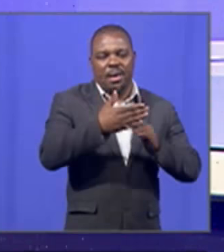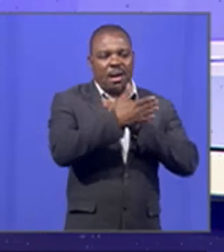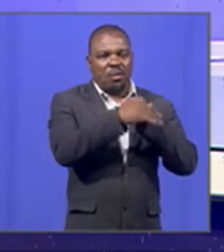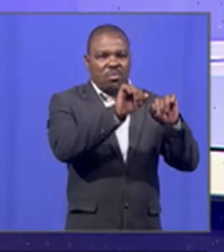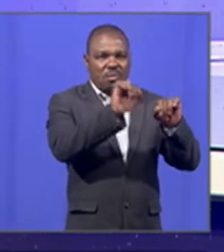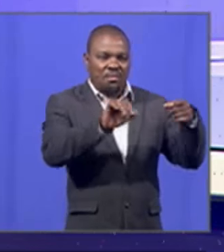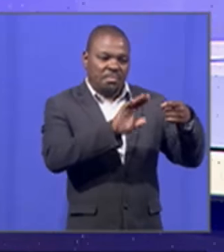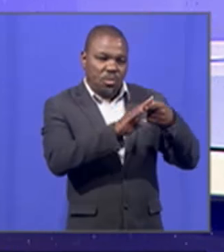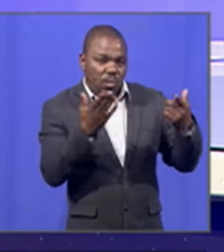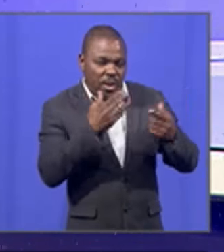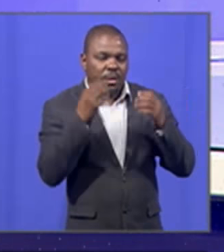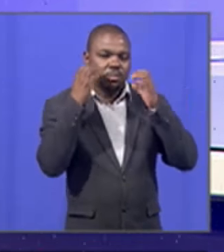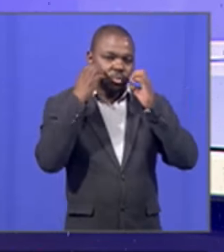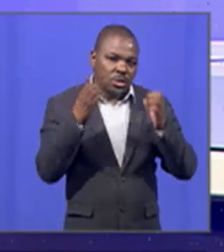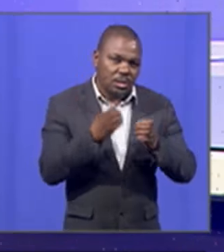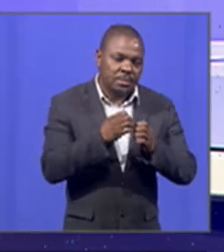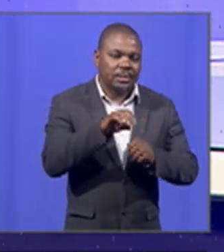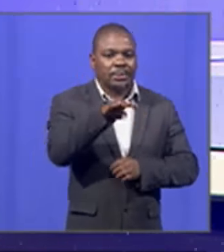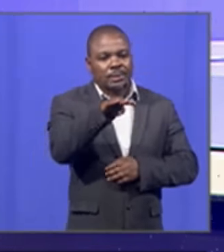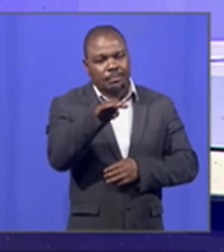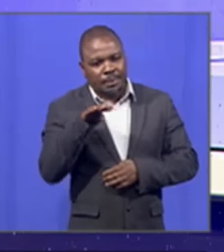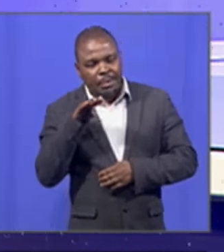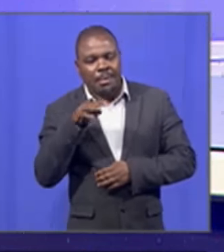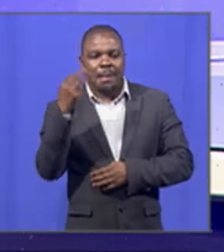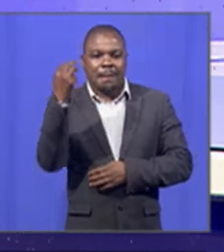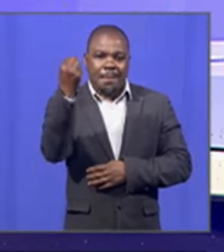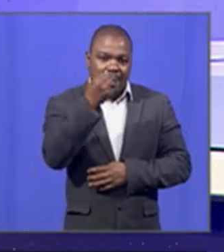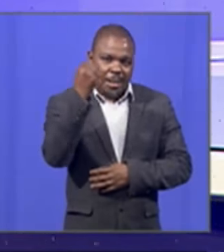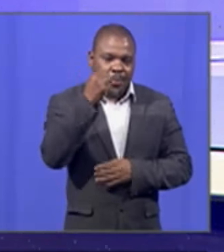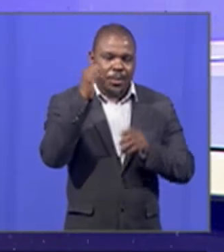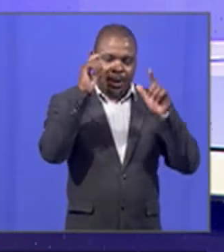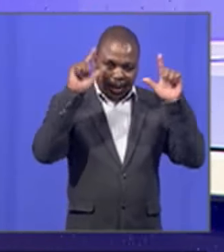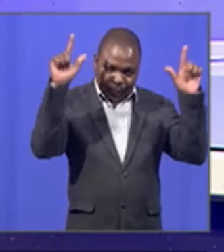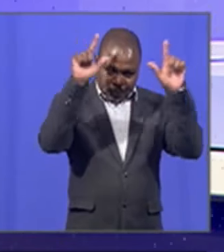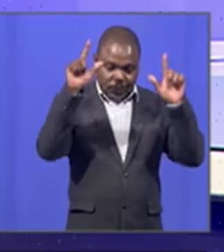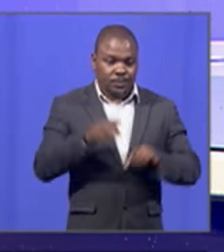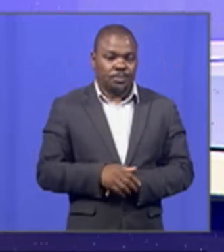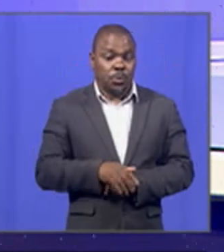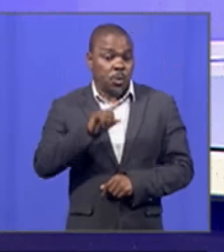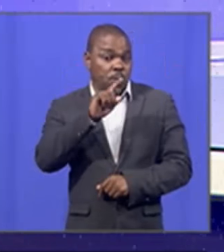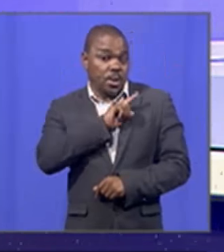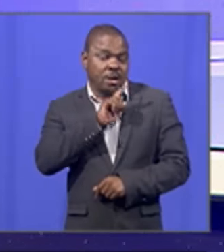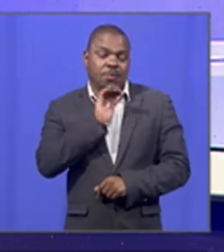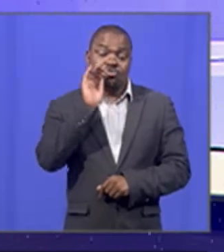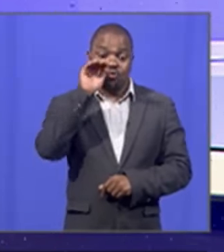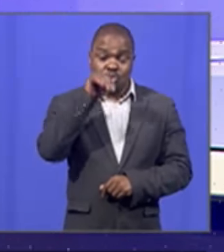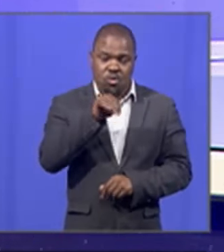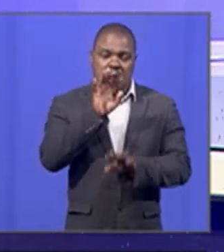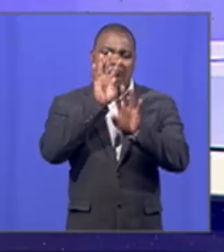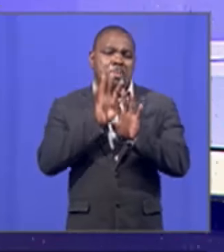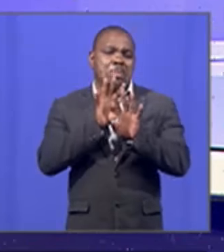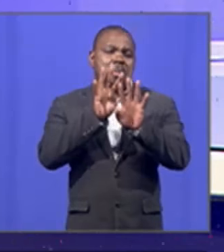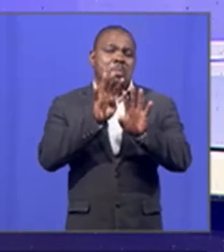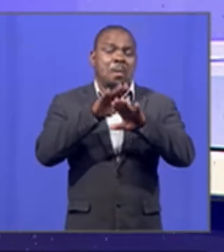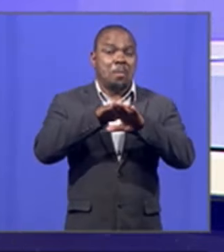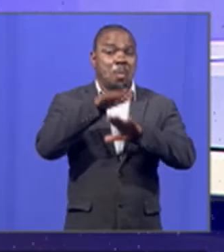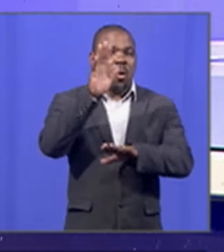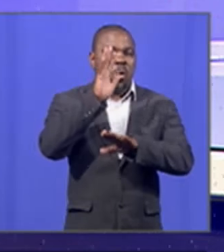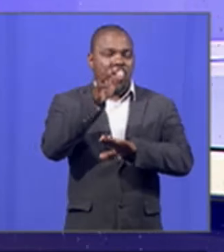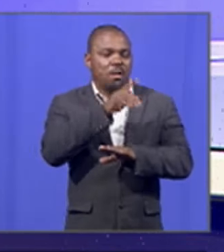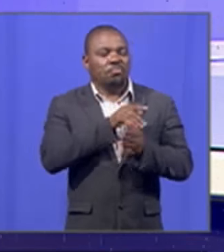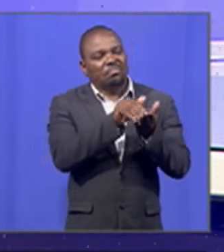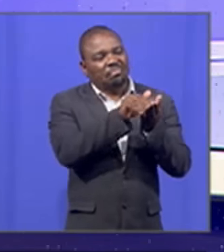bona bjalo ka Mozambique, Zimbabwe, Malawi le Lesotho. Se ke ka ge go letetšwe moganto wa motlalanaga go sasa kgatlhanong